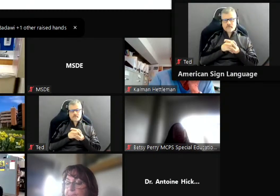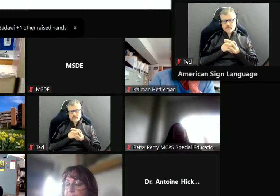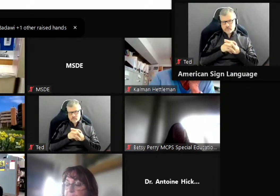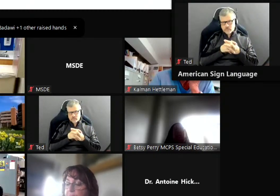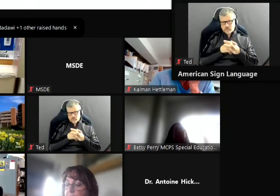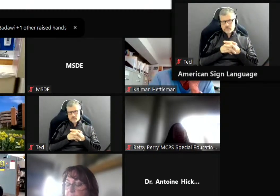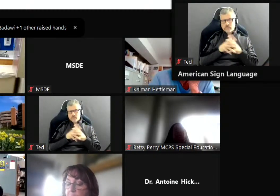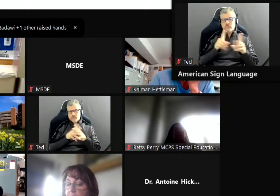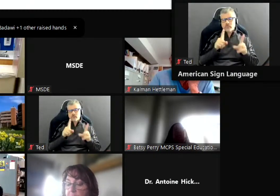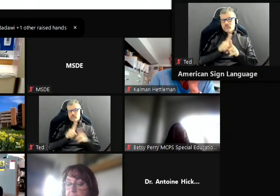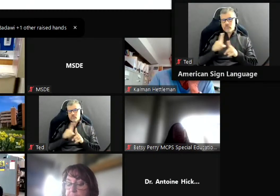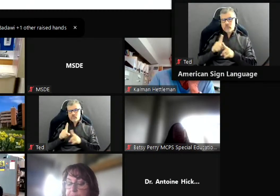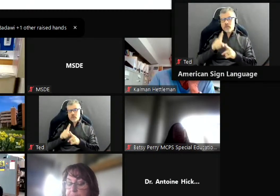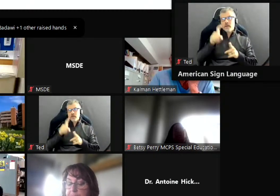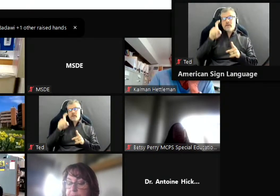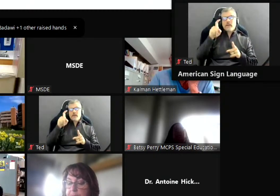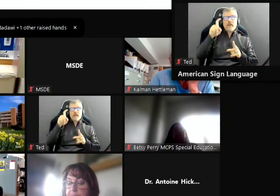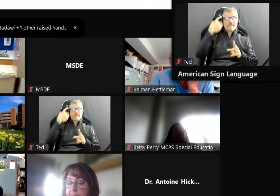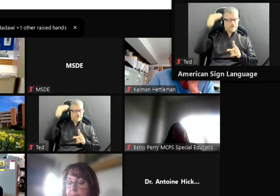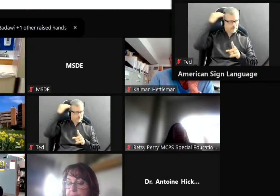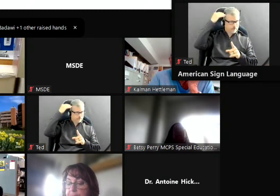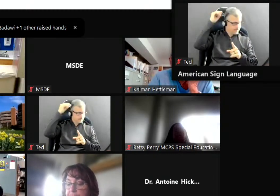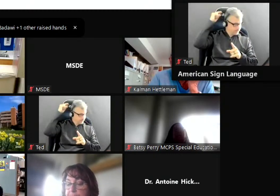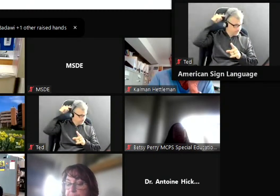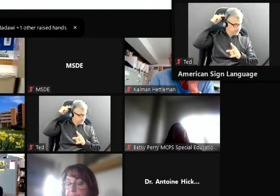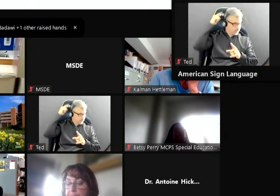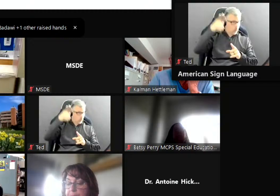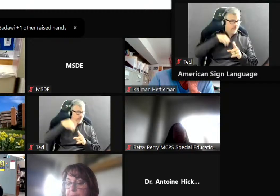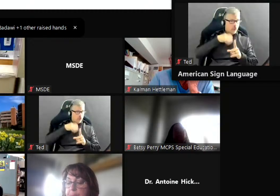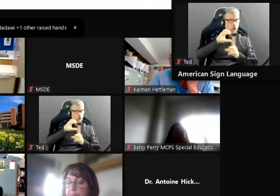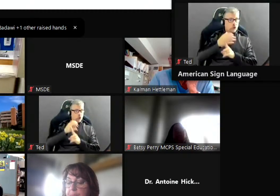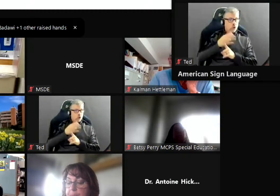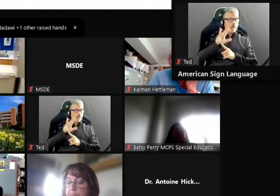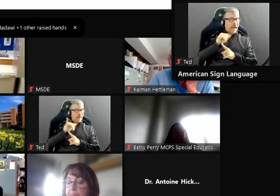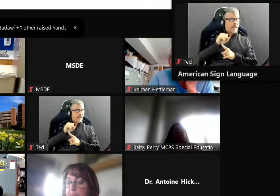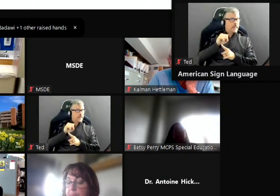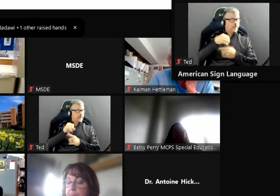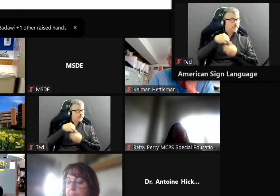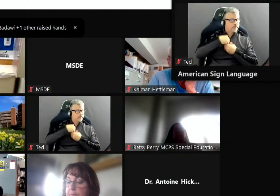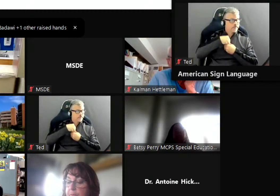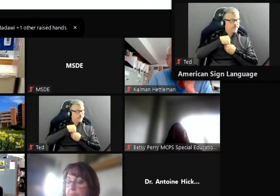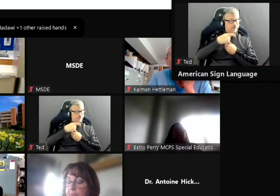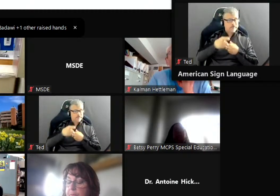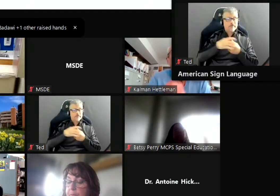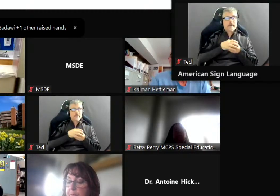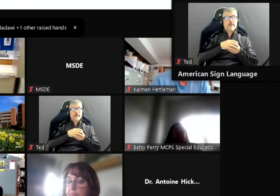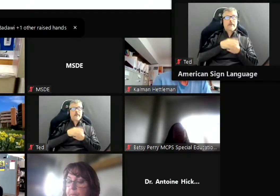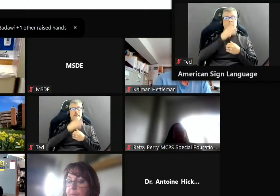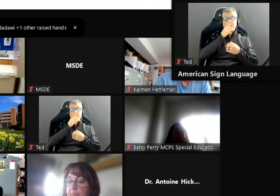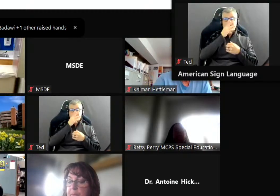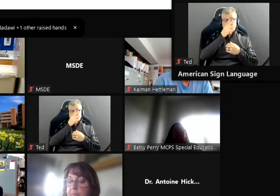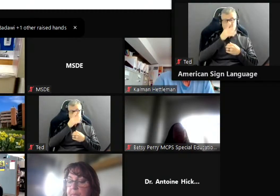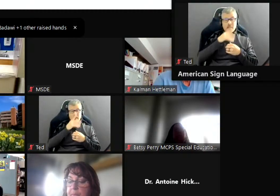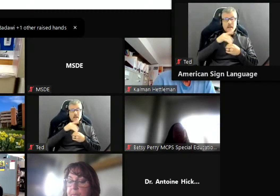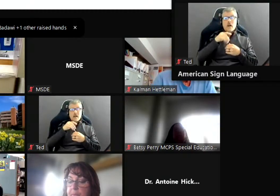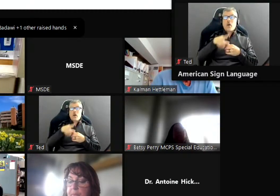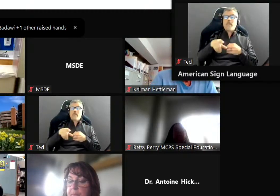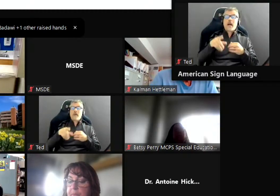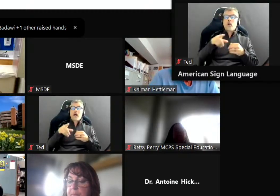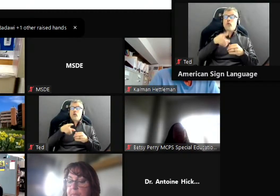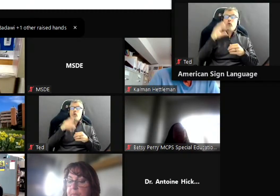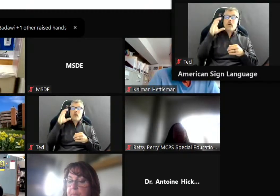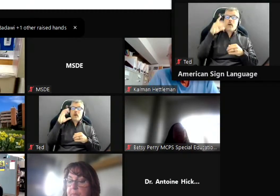becoming aware of any cultural biases that you have, meaning not presuming competence, but that